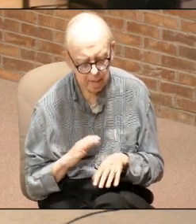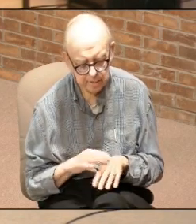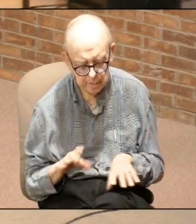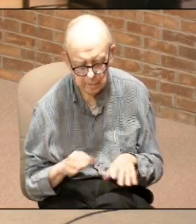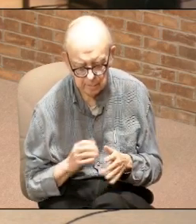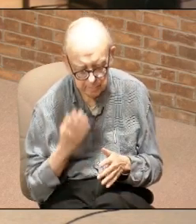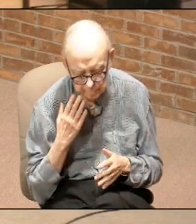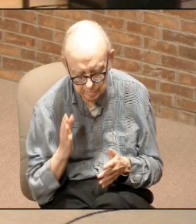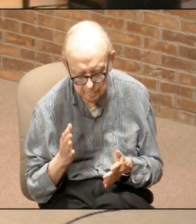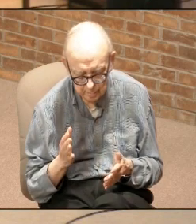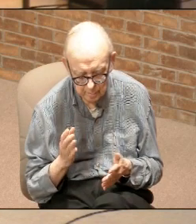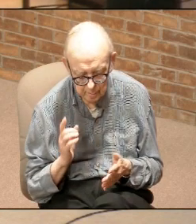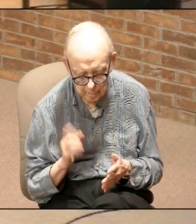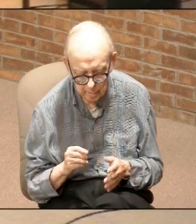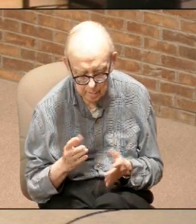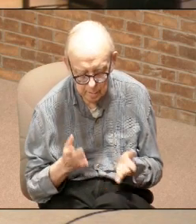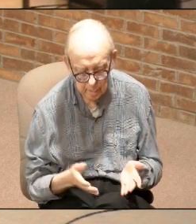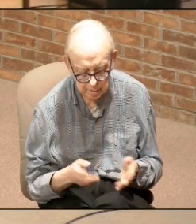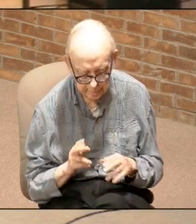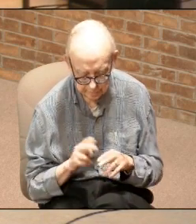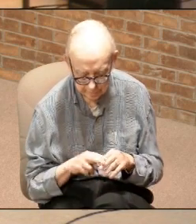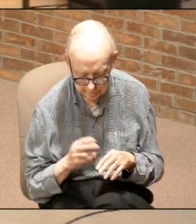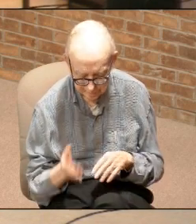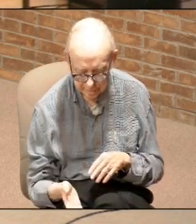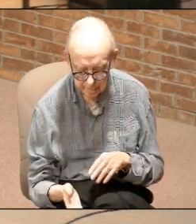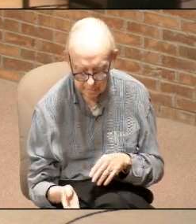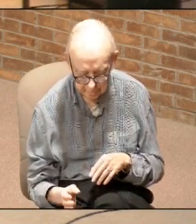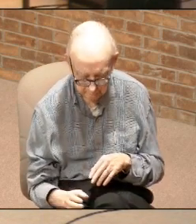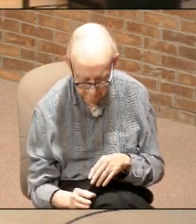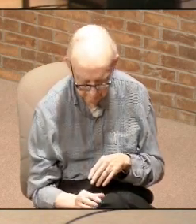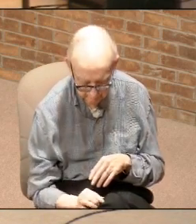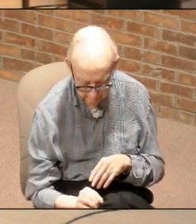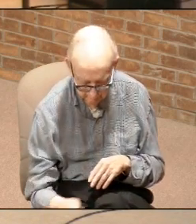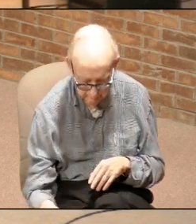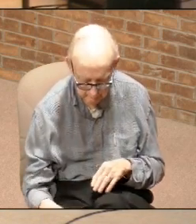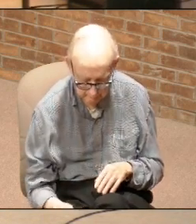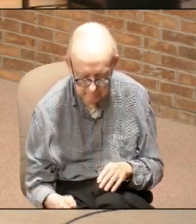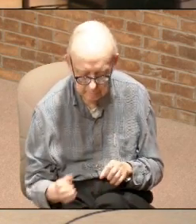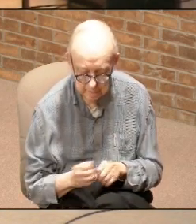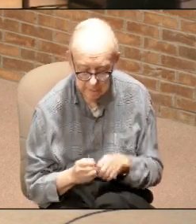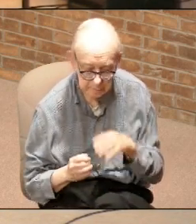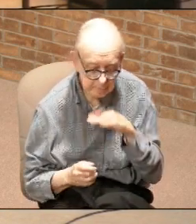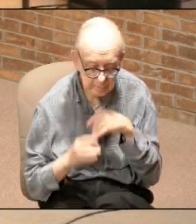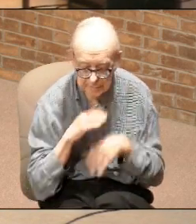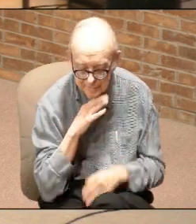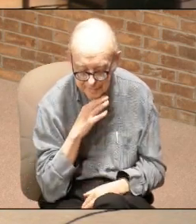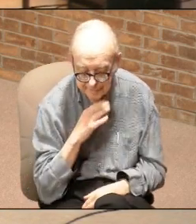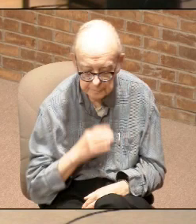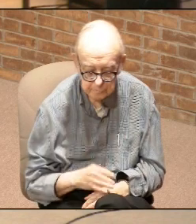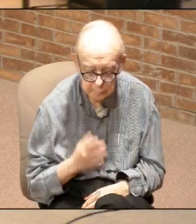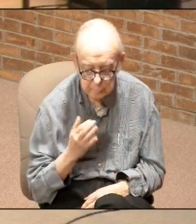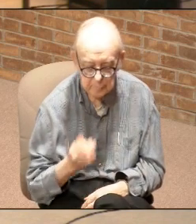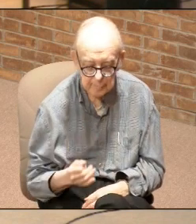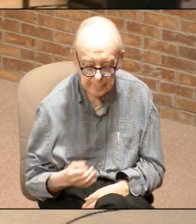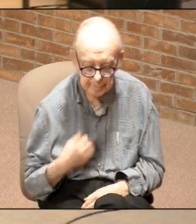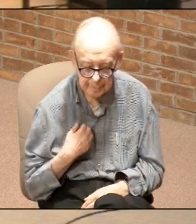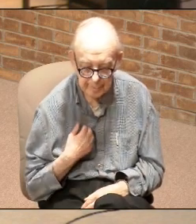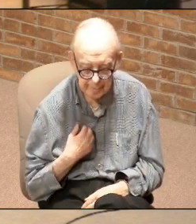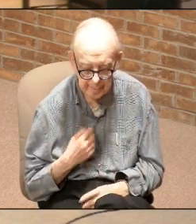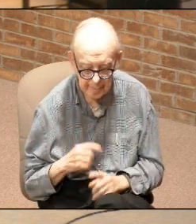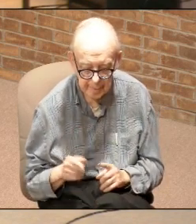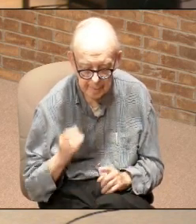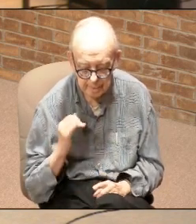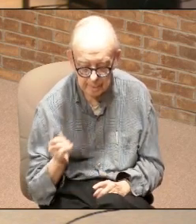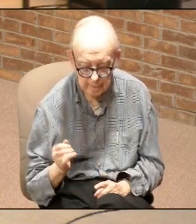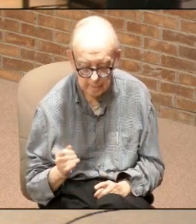don't you know that you need to leave the chairs here and sometimes it can get messy because we have different